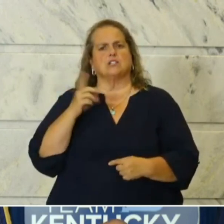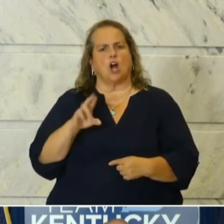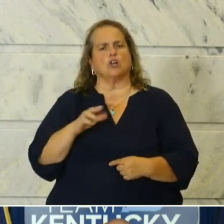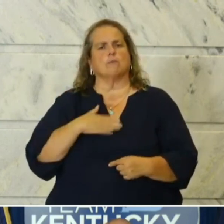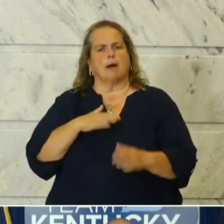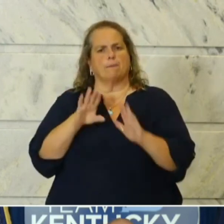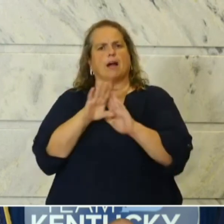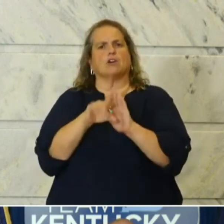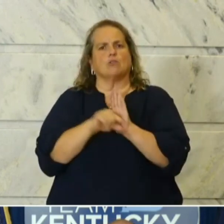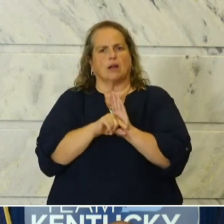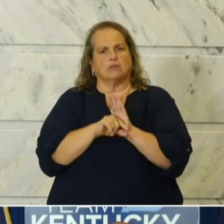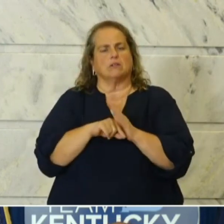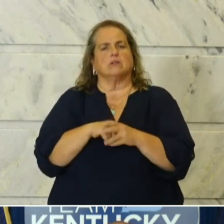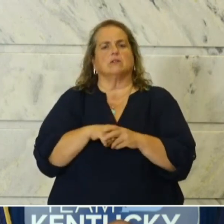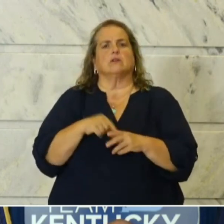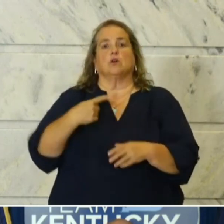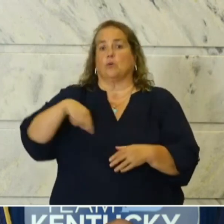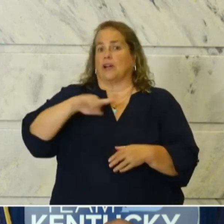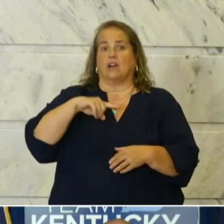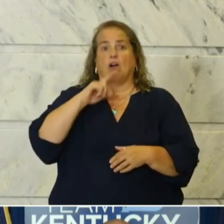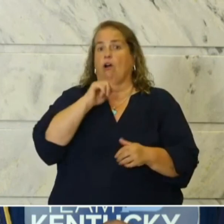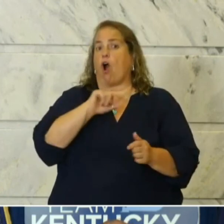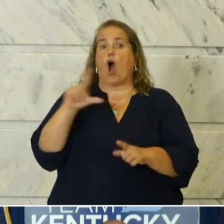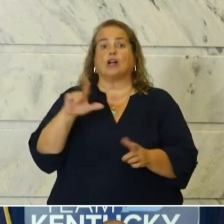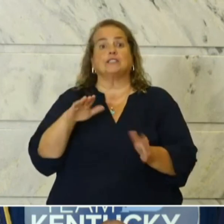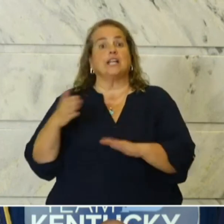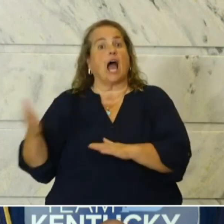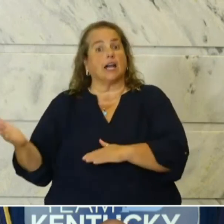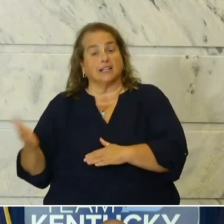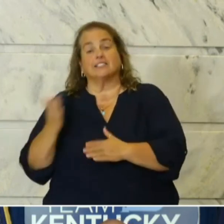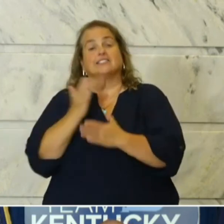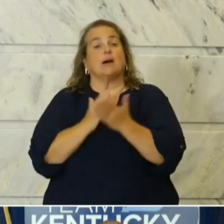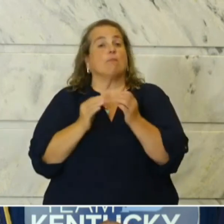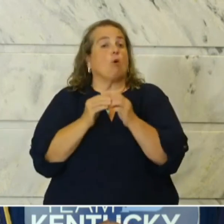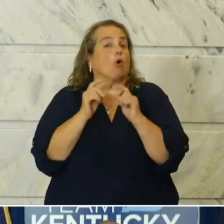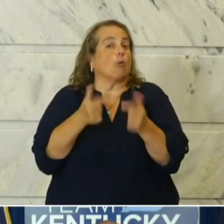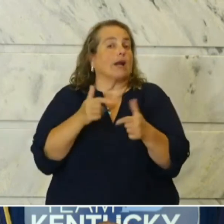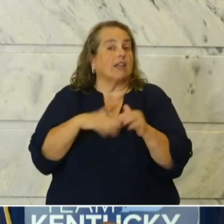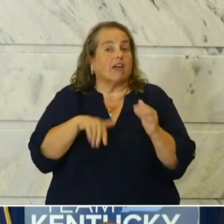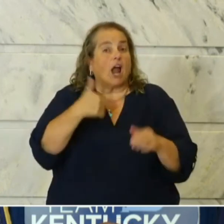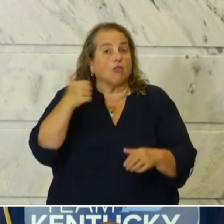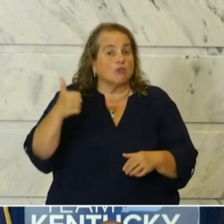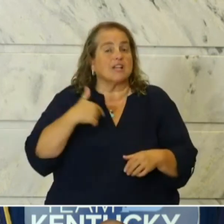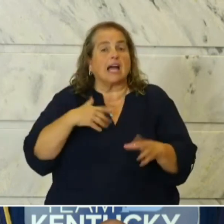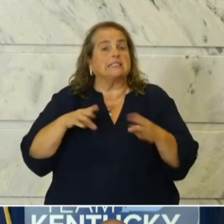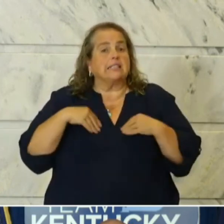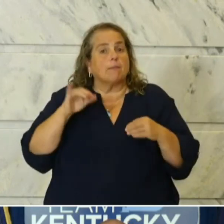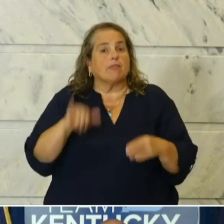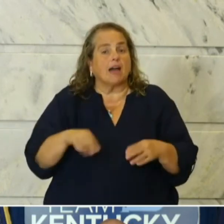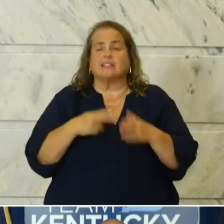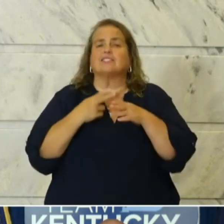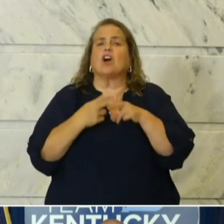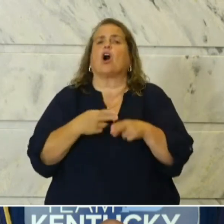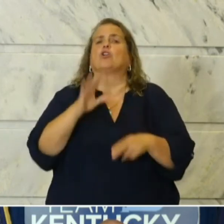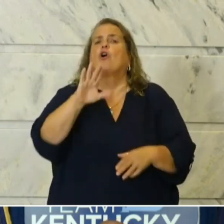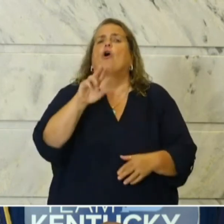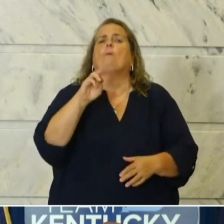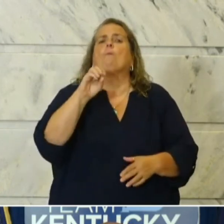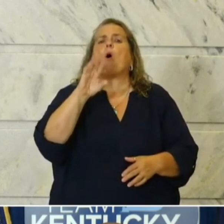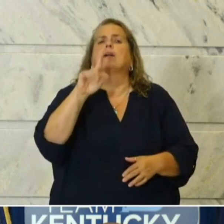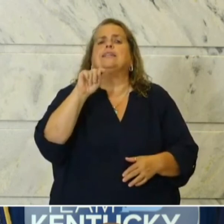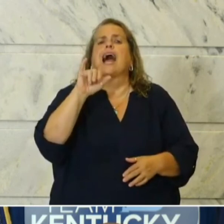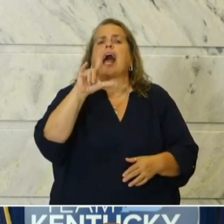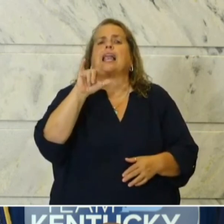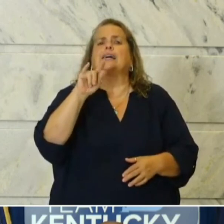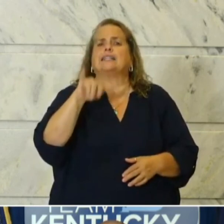repeatedly. We're all dying, some just more quickly than others. So I accept that. That's called mortality. I'm not here to separate you